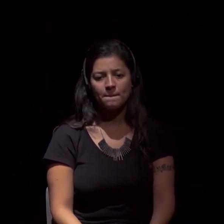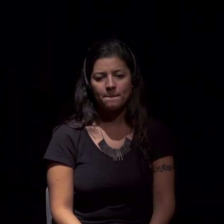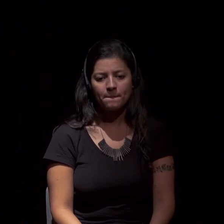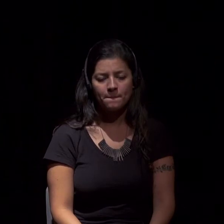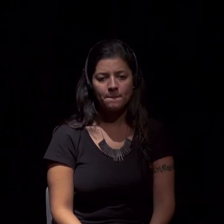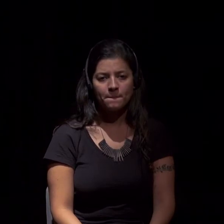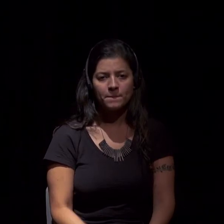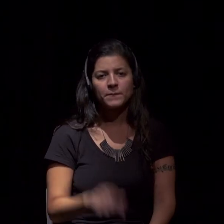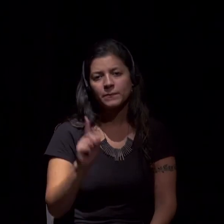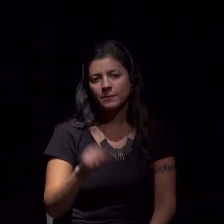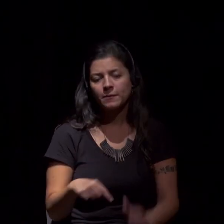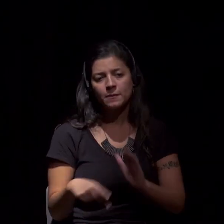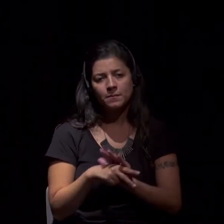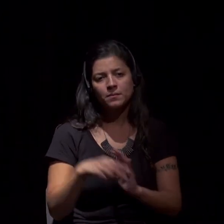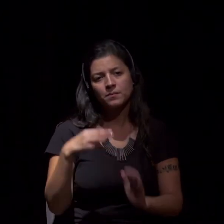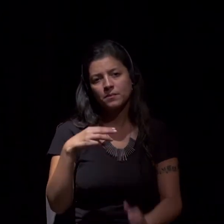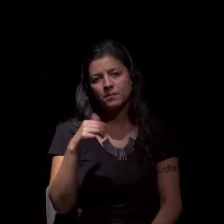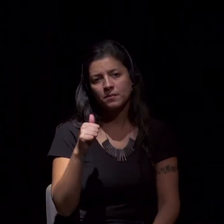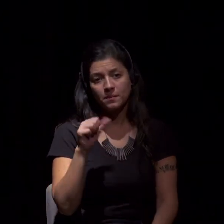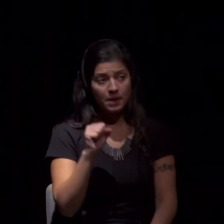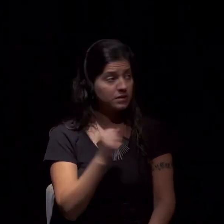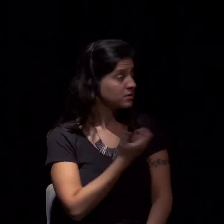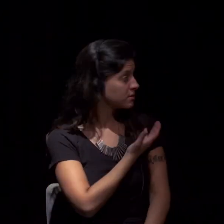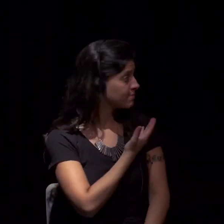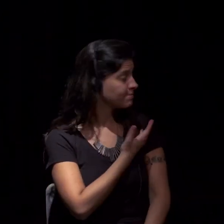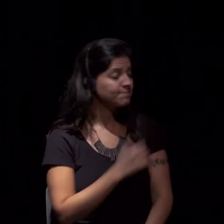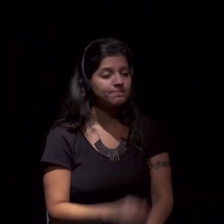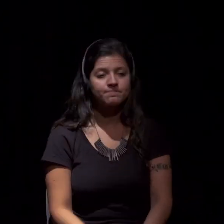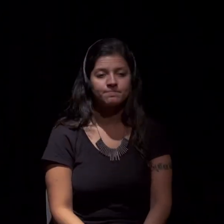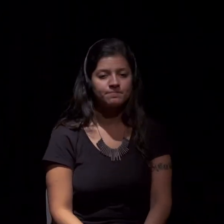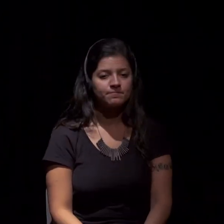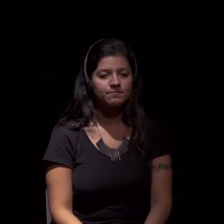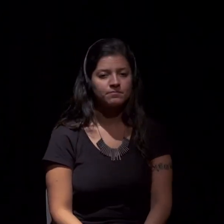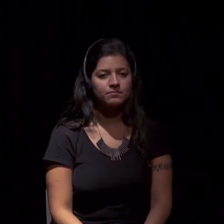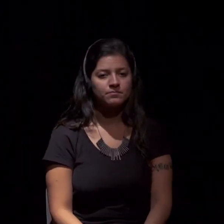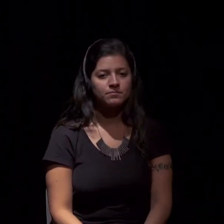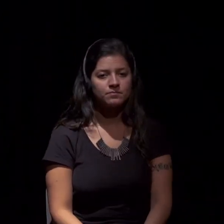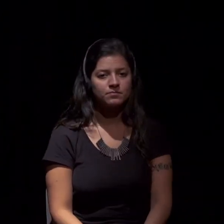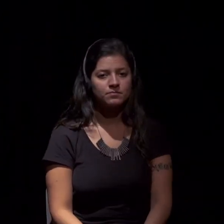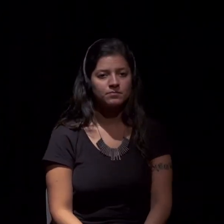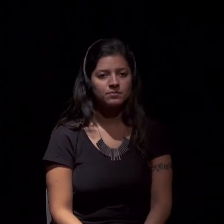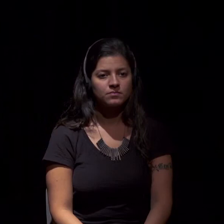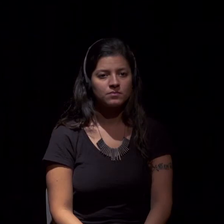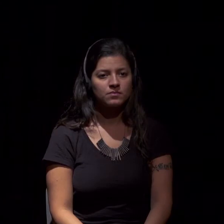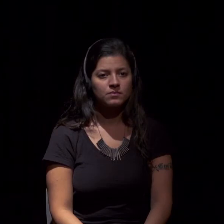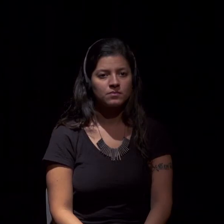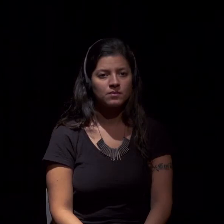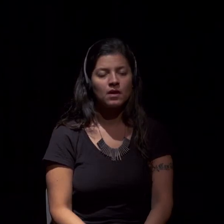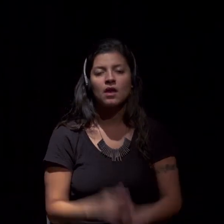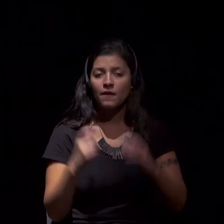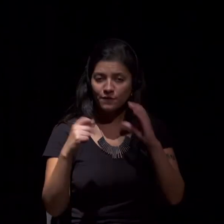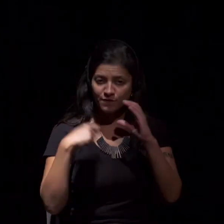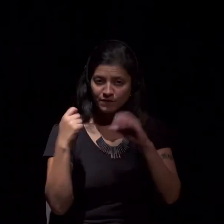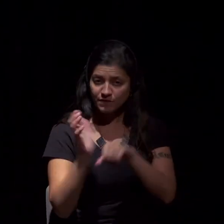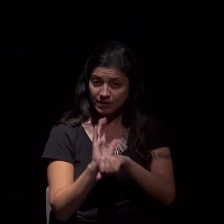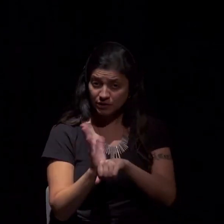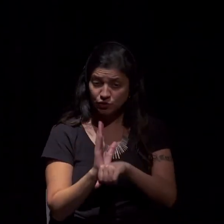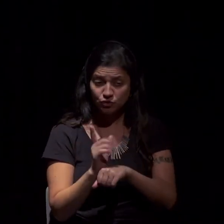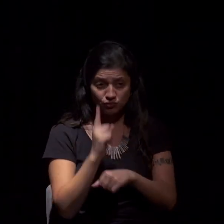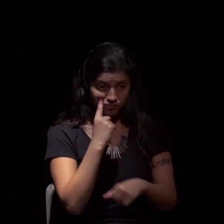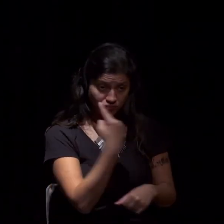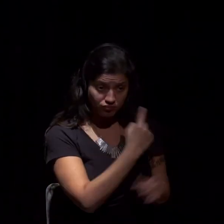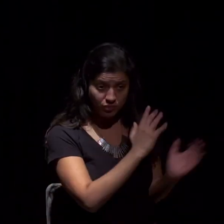launch the video, and in seeing the video you will be quite up to date as to my most